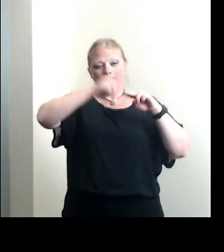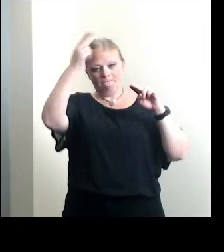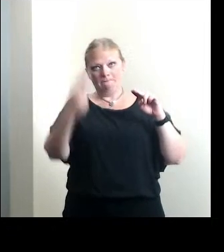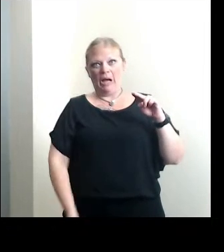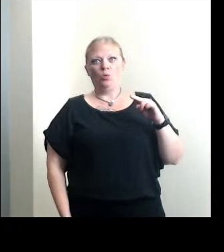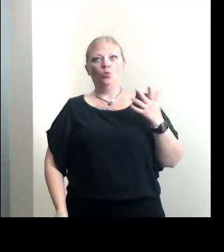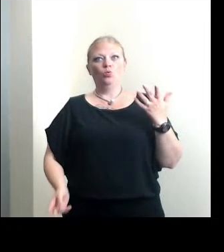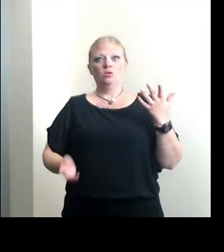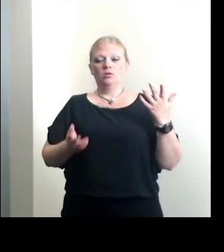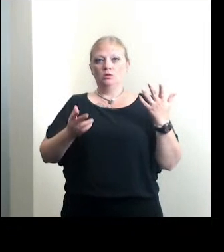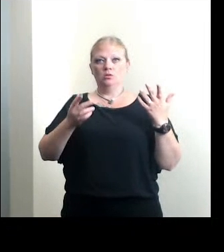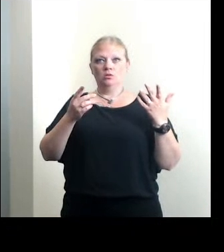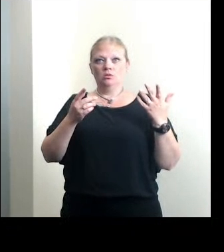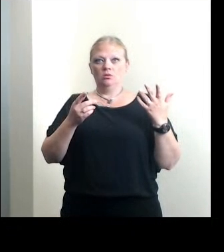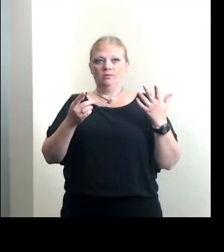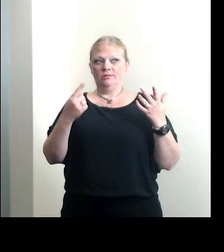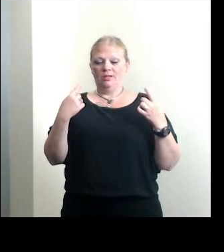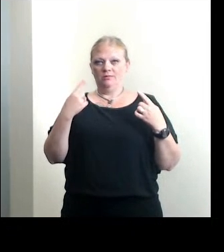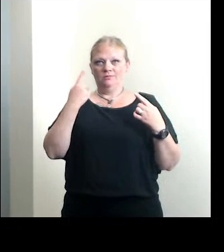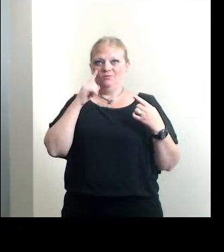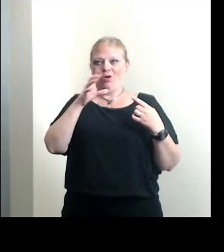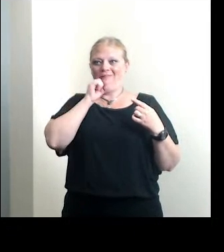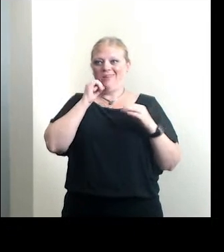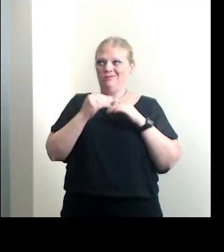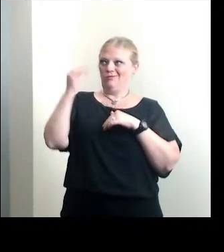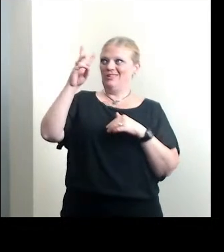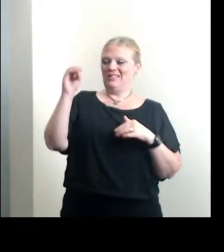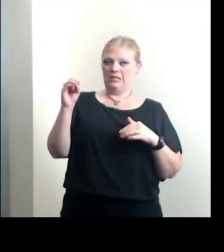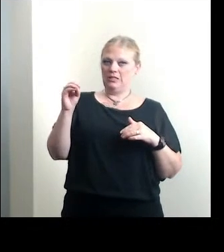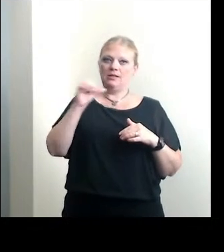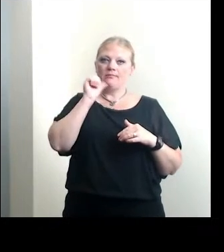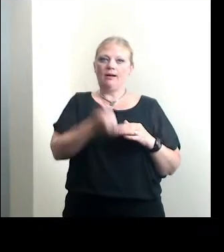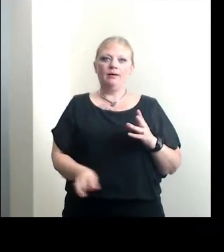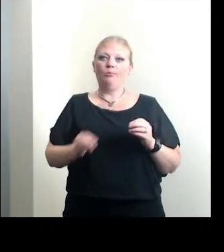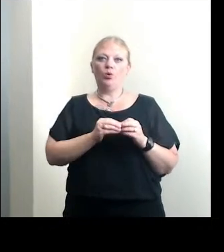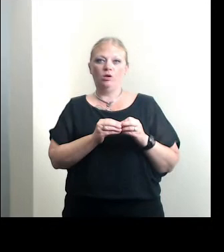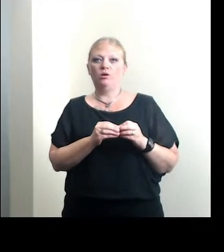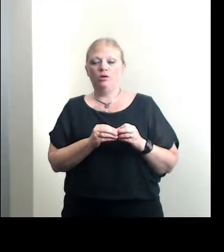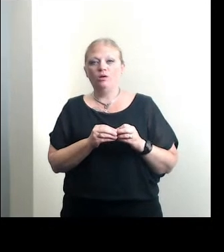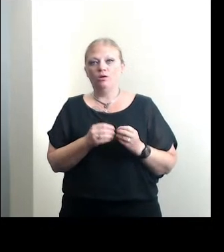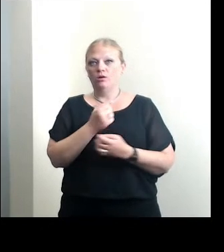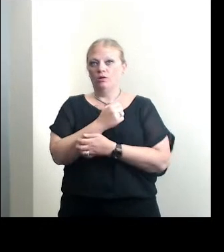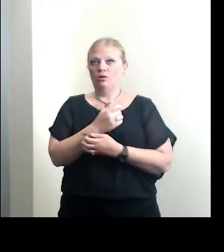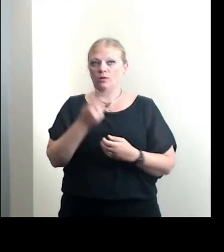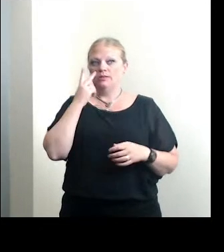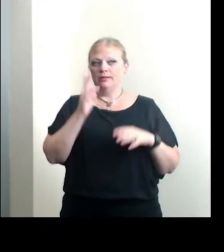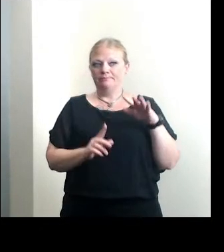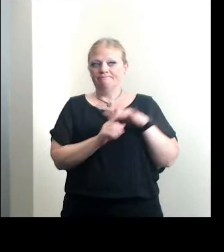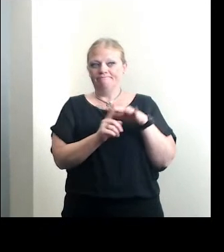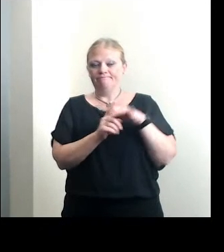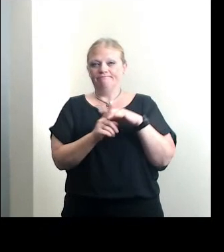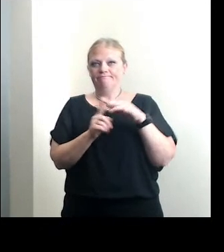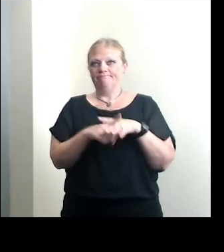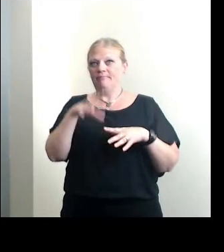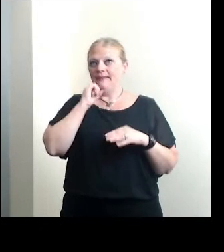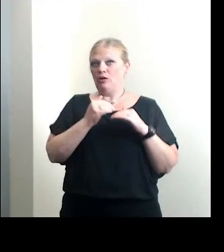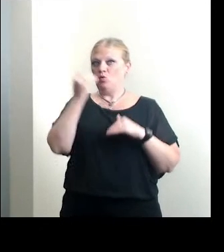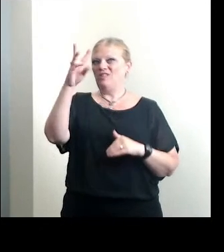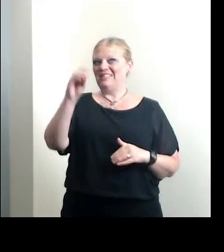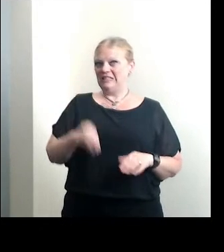in the cases, especially over the age of 60. That's not necessarily the case anymore. We are seeing cases in people over the age of 60.